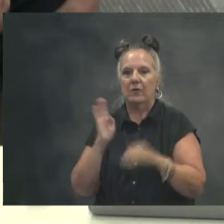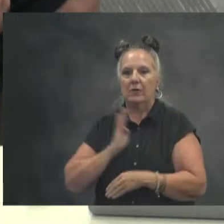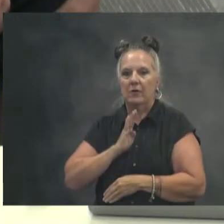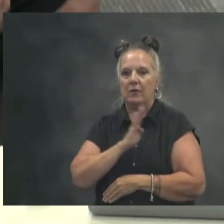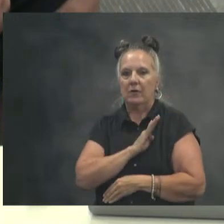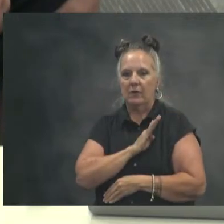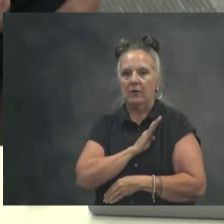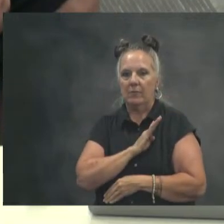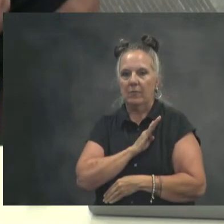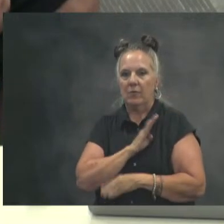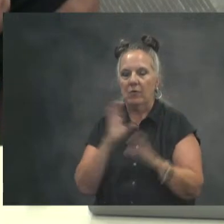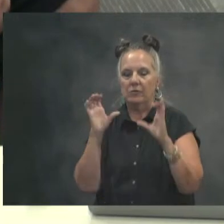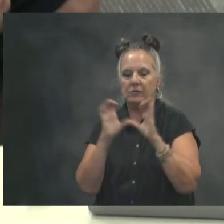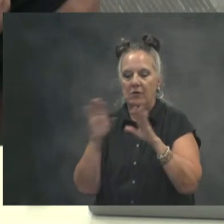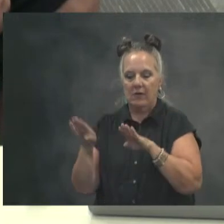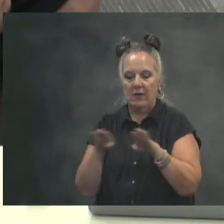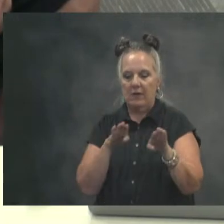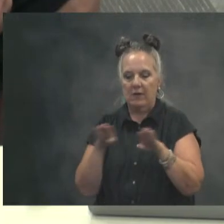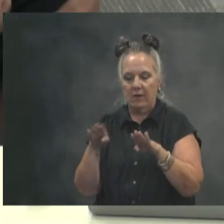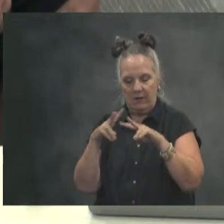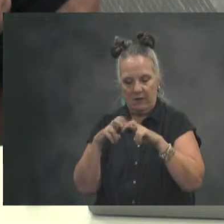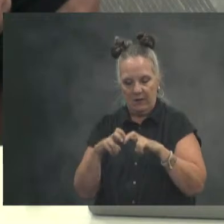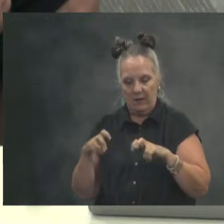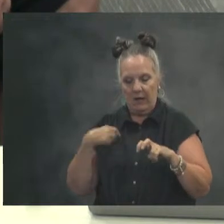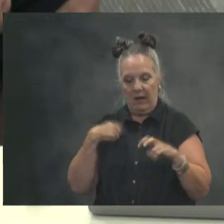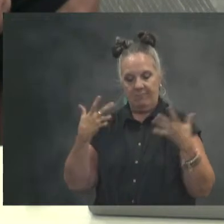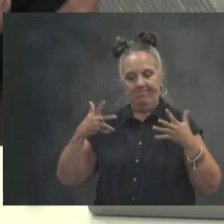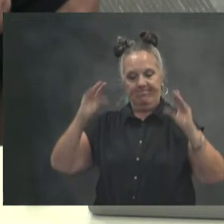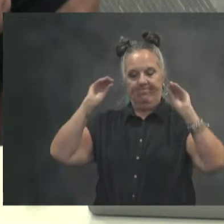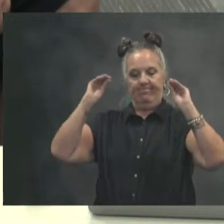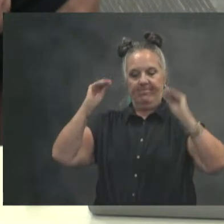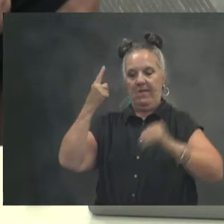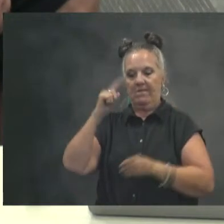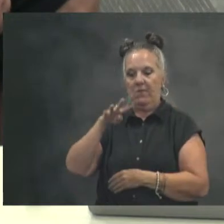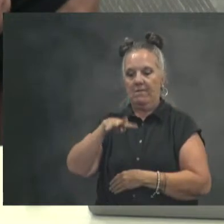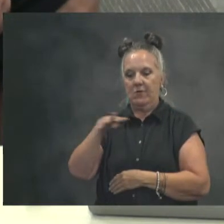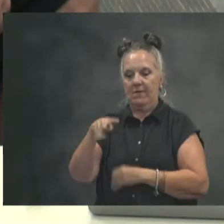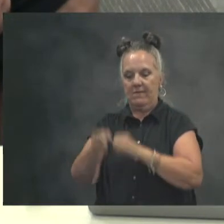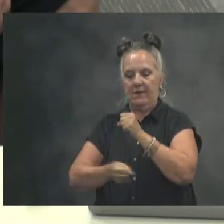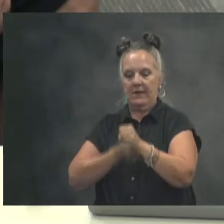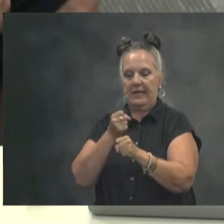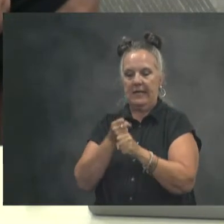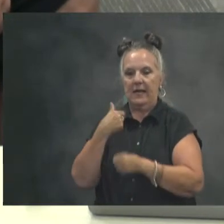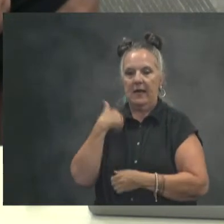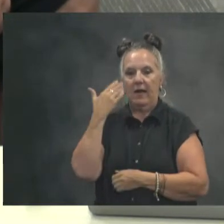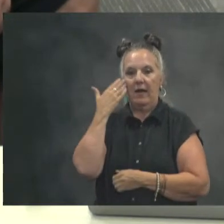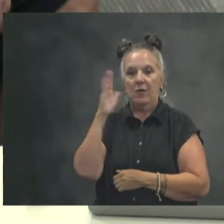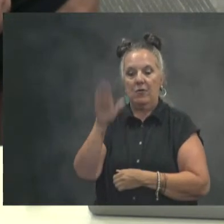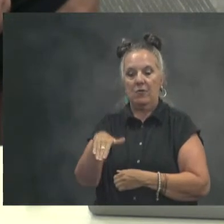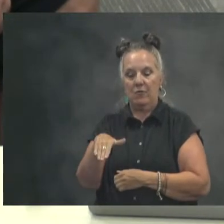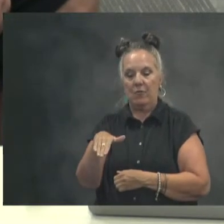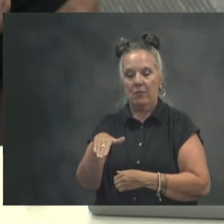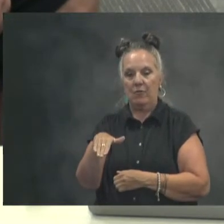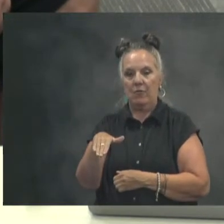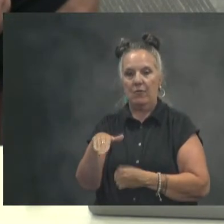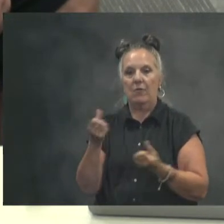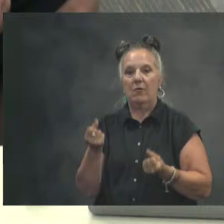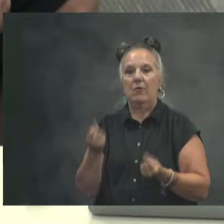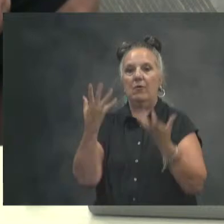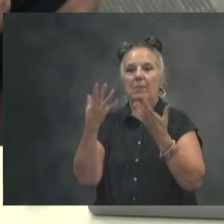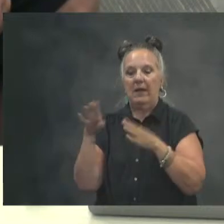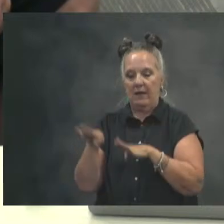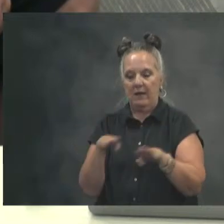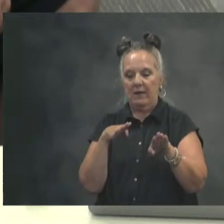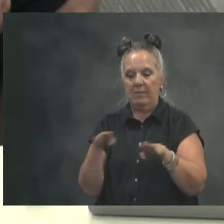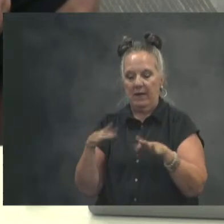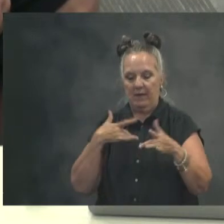behavior analysis. Having taught in the Washington County Public Schools for 44 years, I know firsthand the many behavior